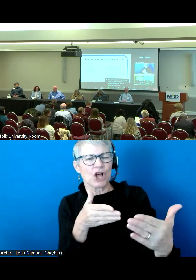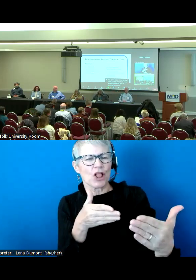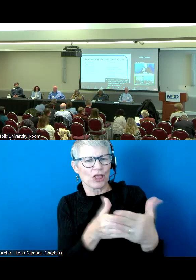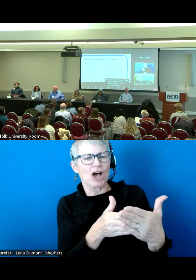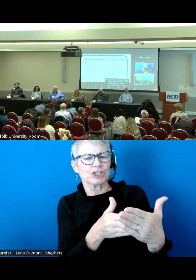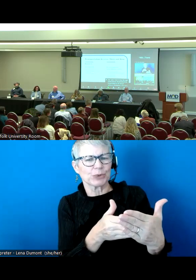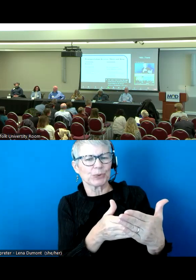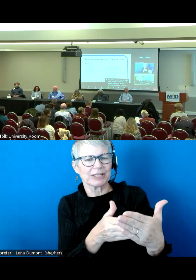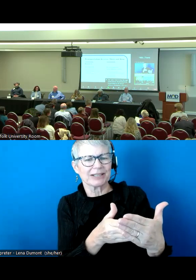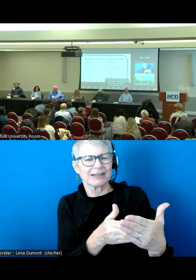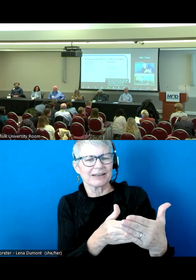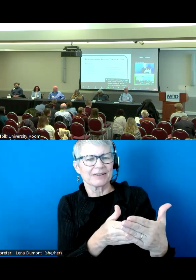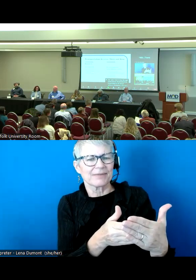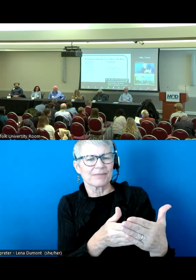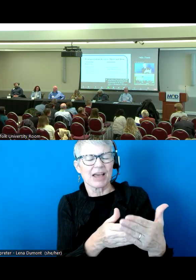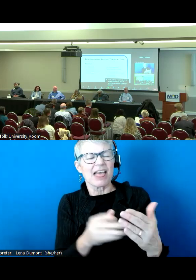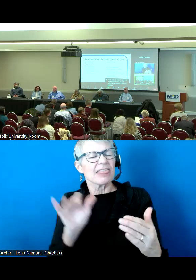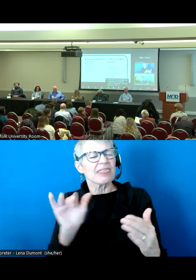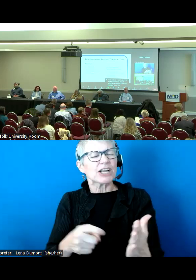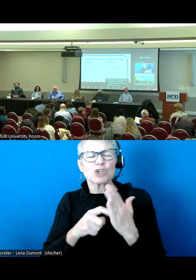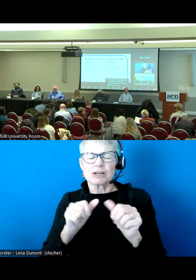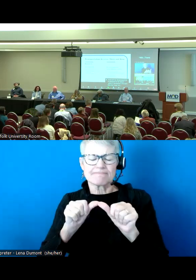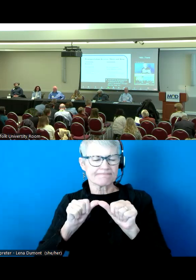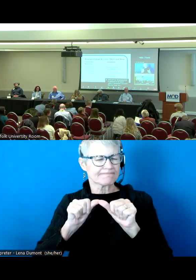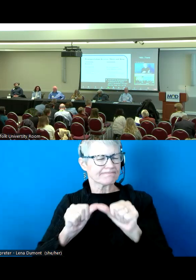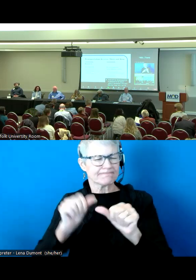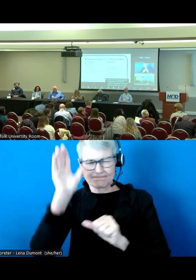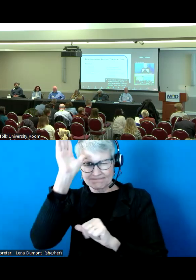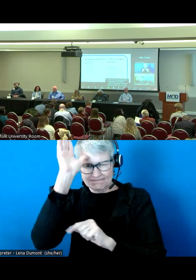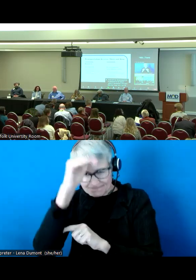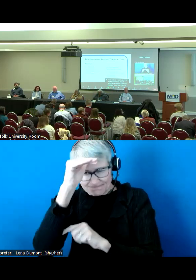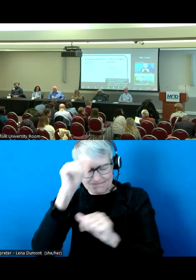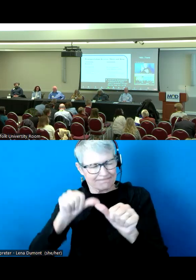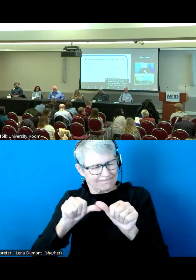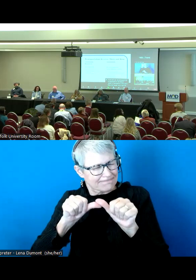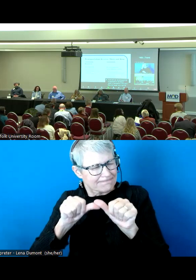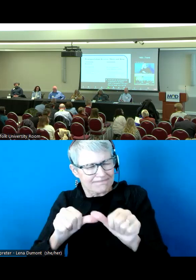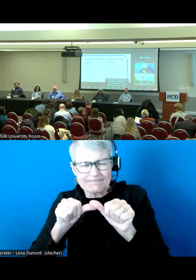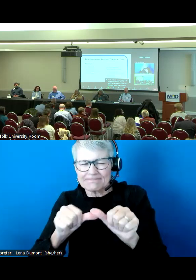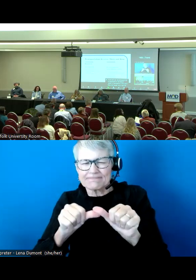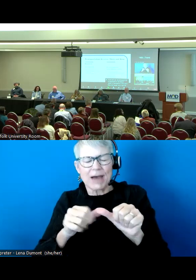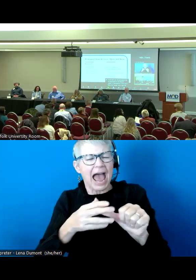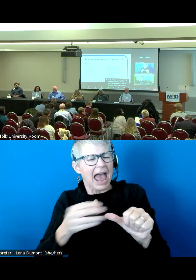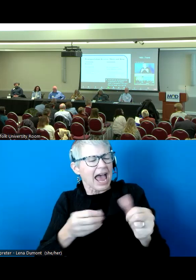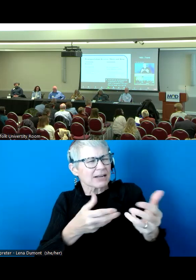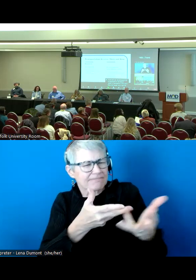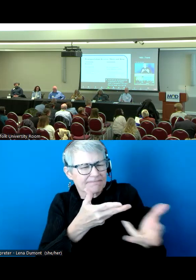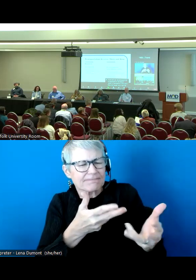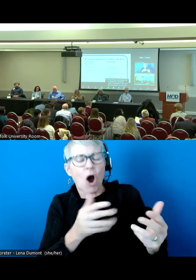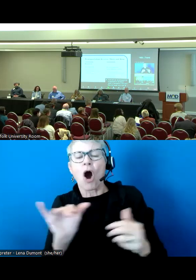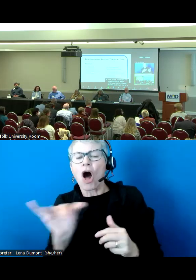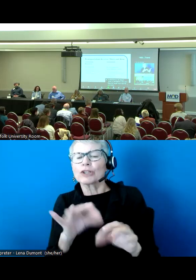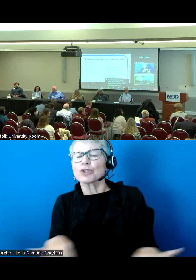is that negotiation and doing a dance with your partners is important.